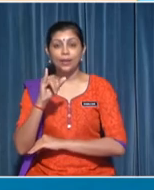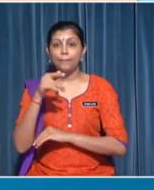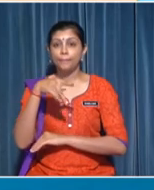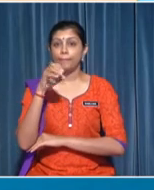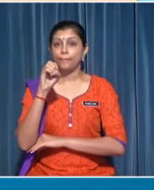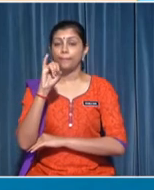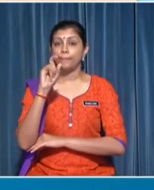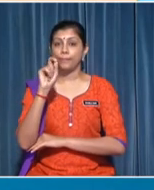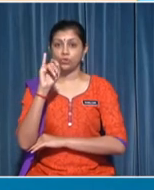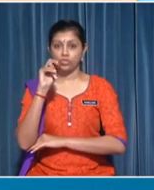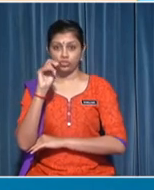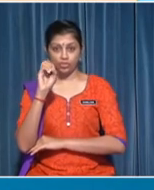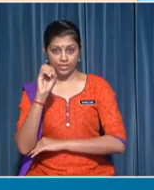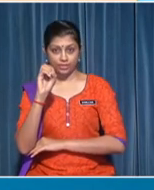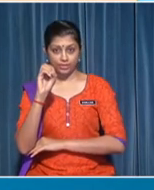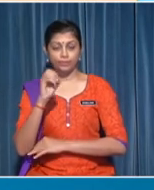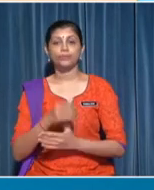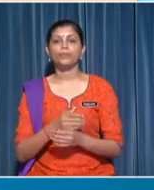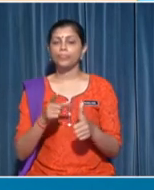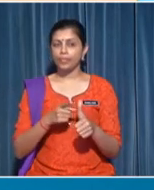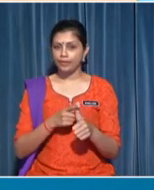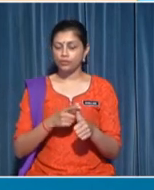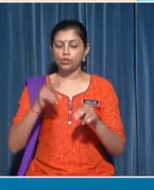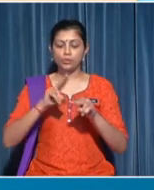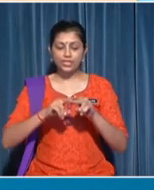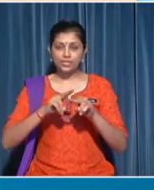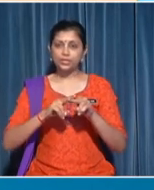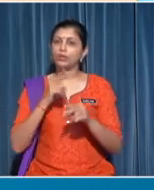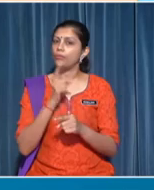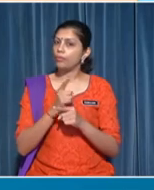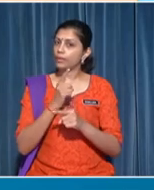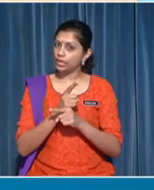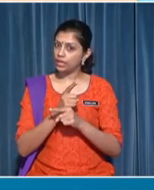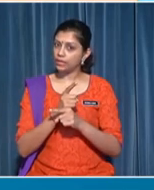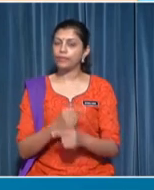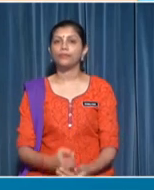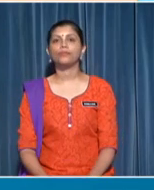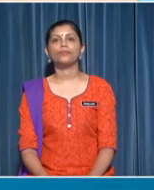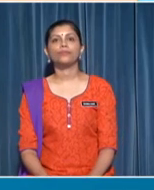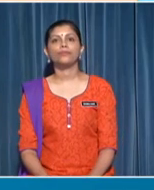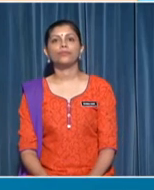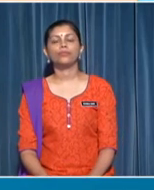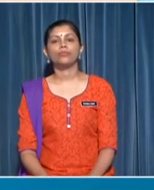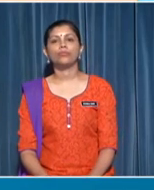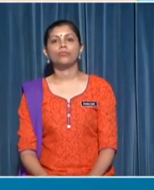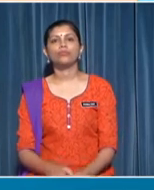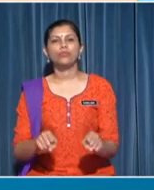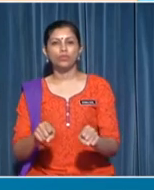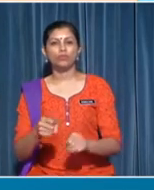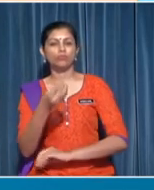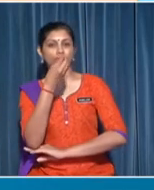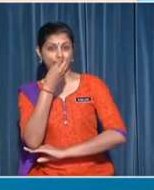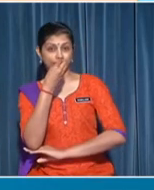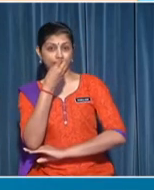sit down properly when we're about to have our meal. Can you imagine eating a piece